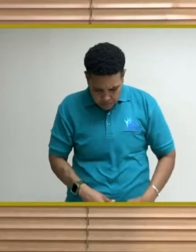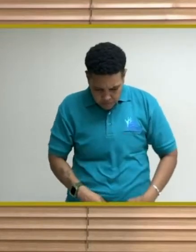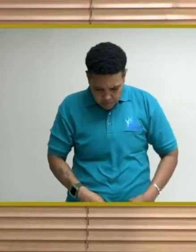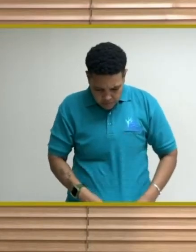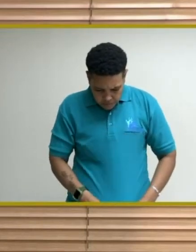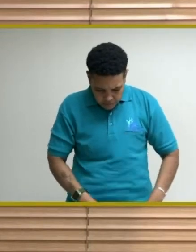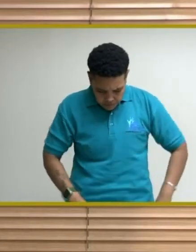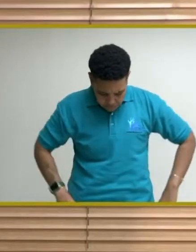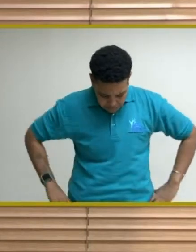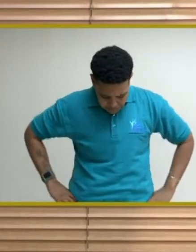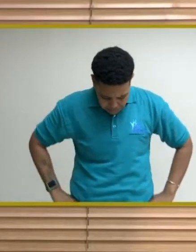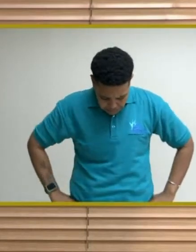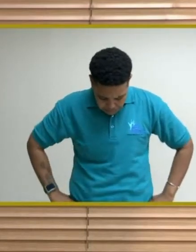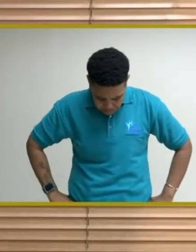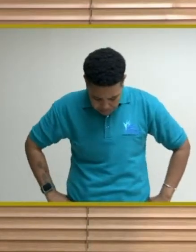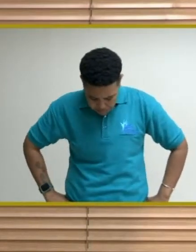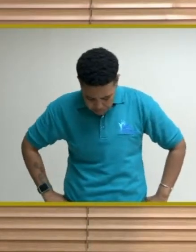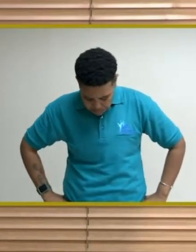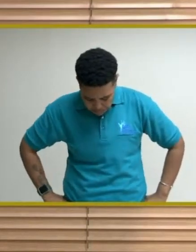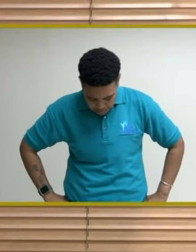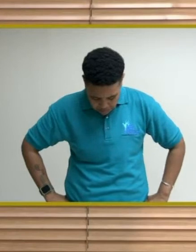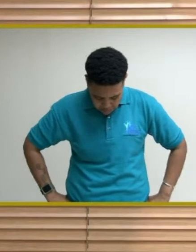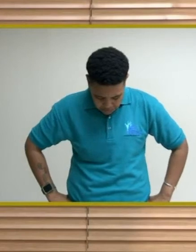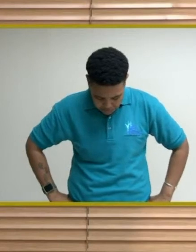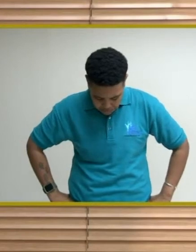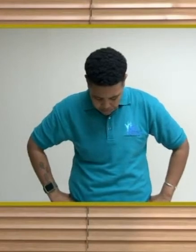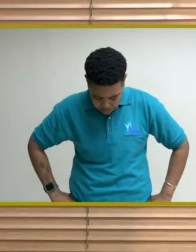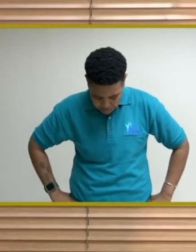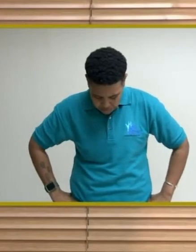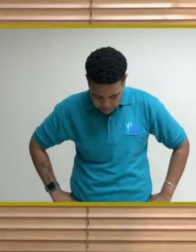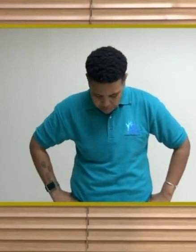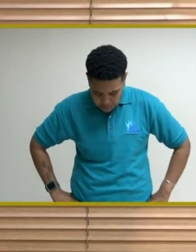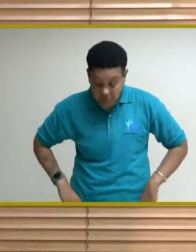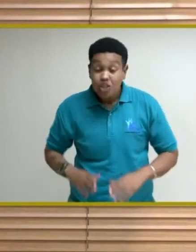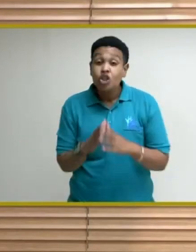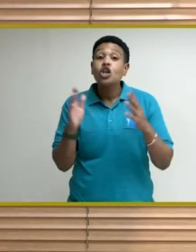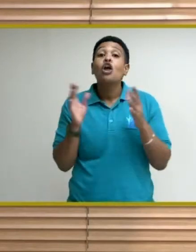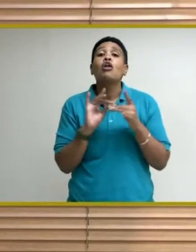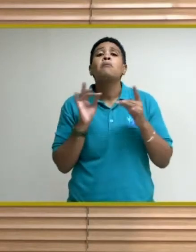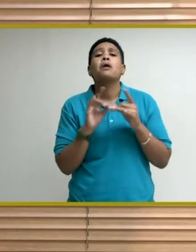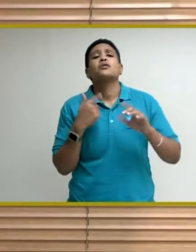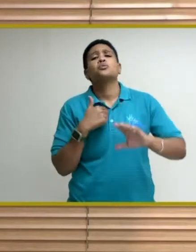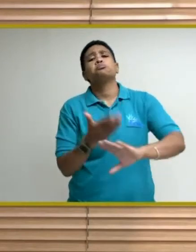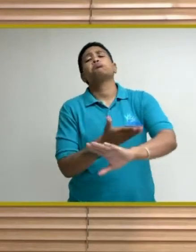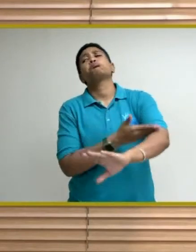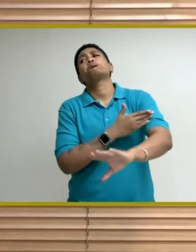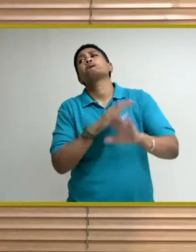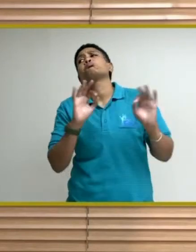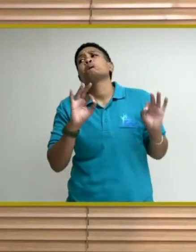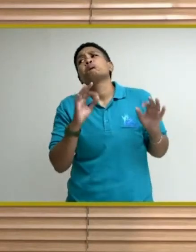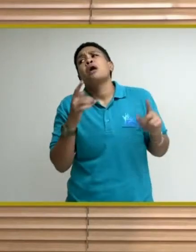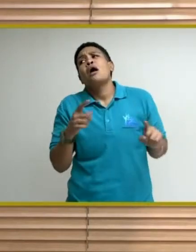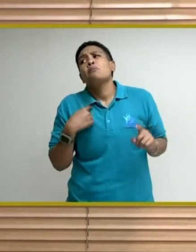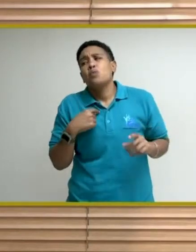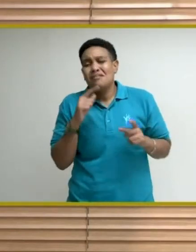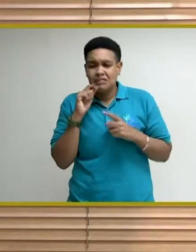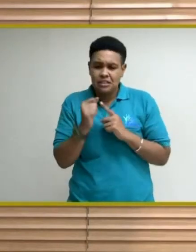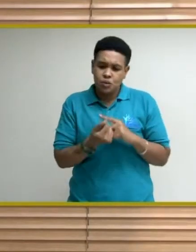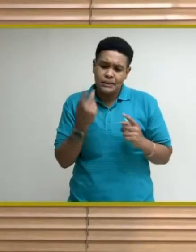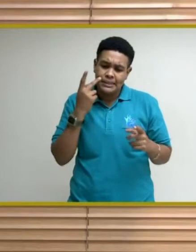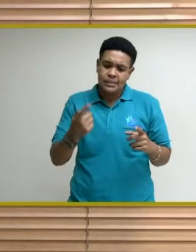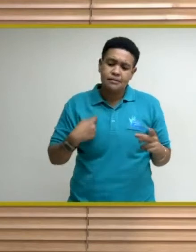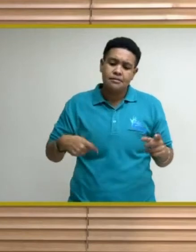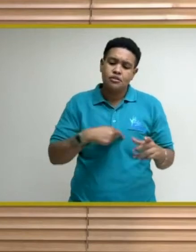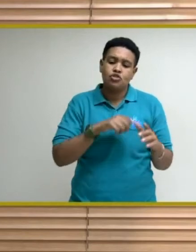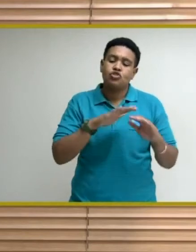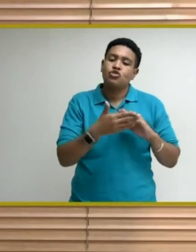we're making progress. We've had situations that have seen us as a